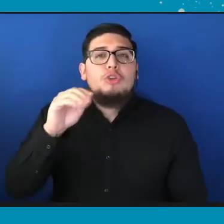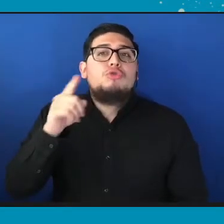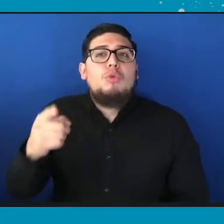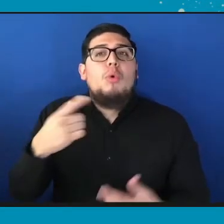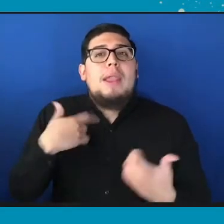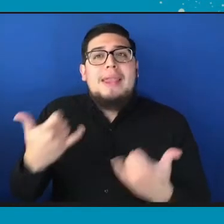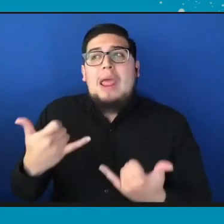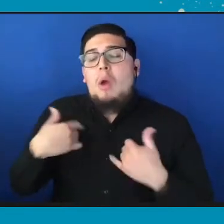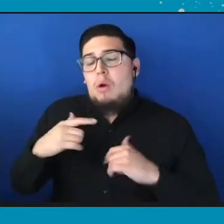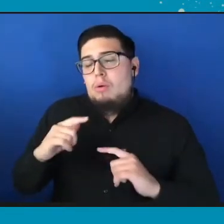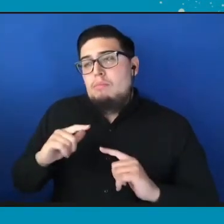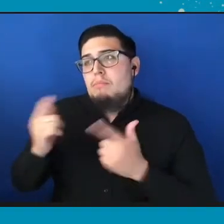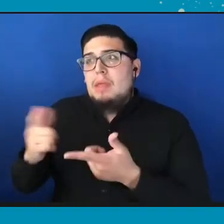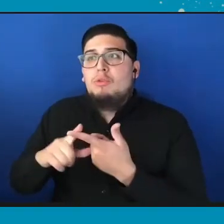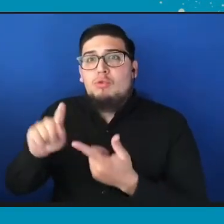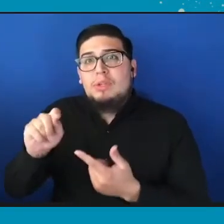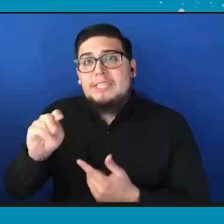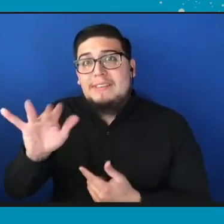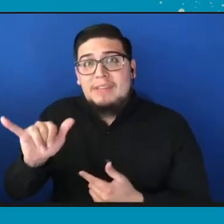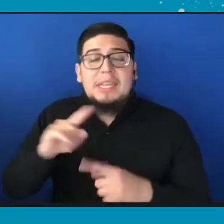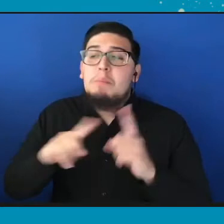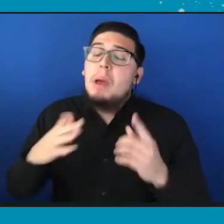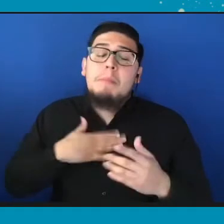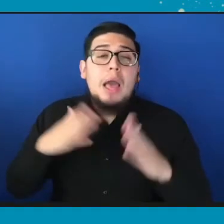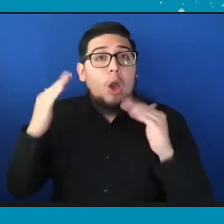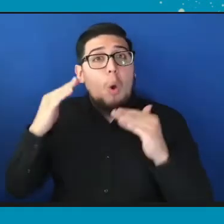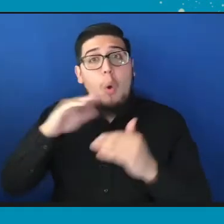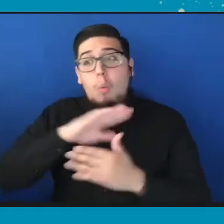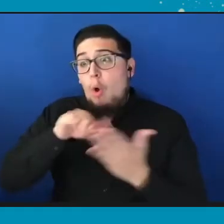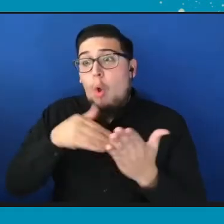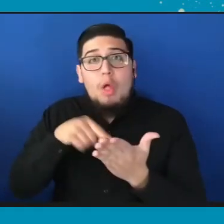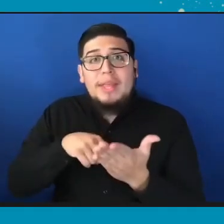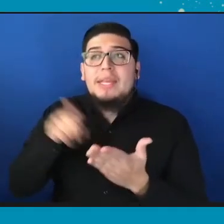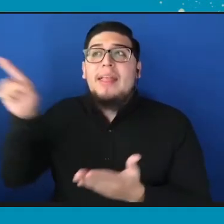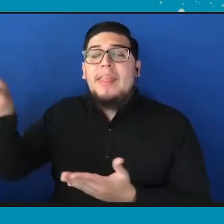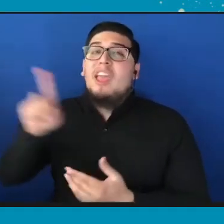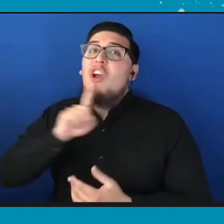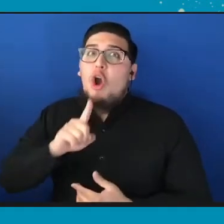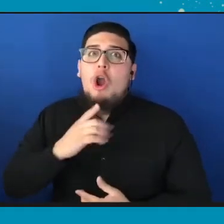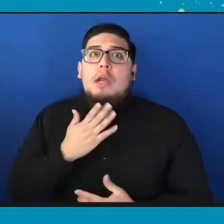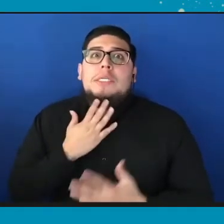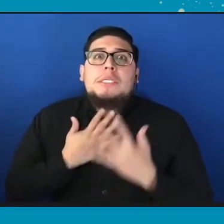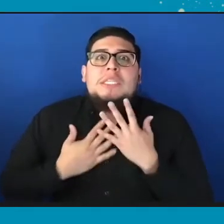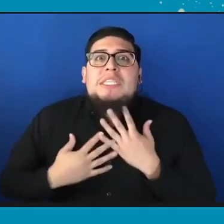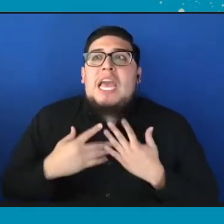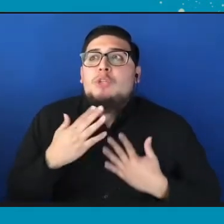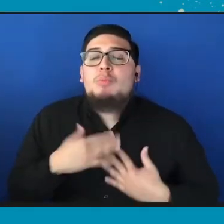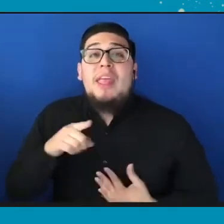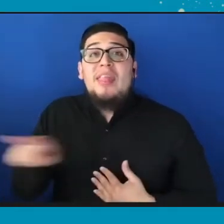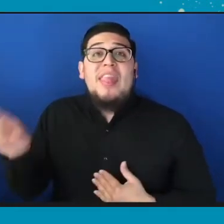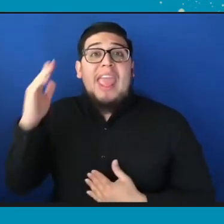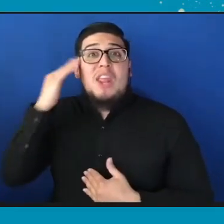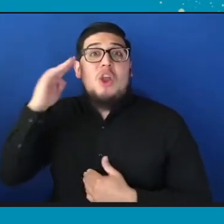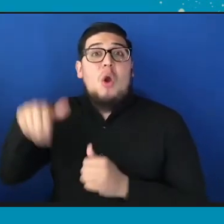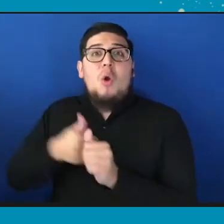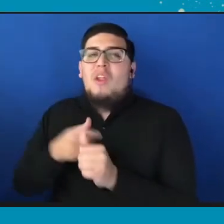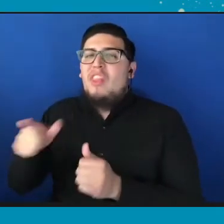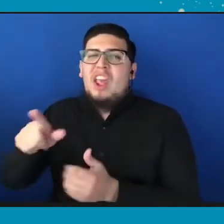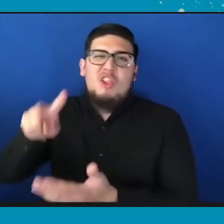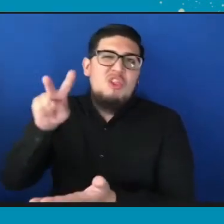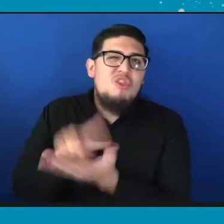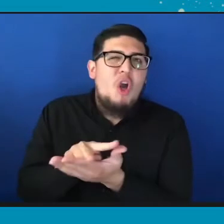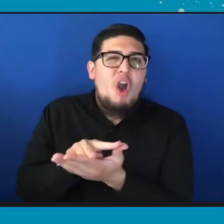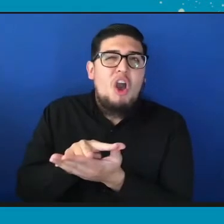that the hope in all of this is that they are desperate and they know that they have lost and are going to continue to